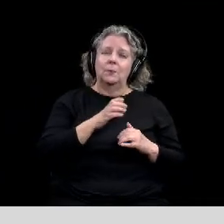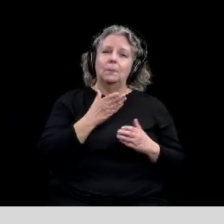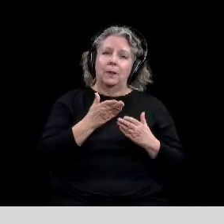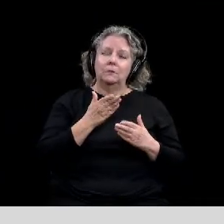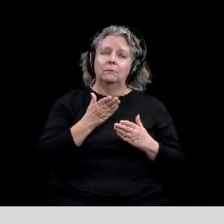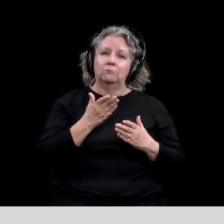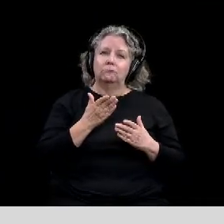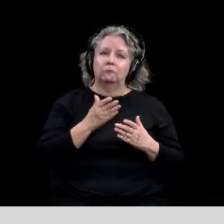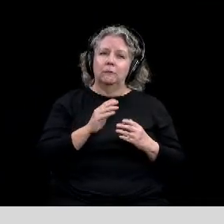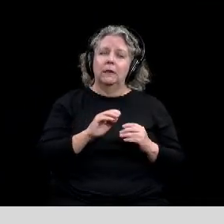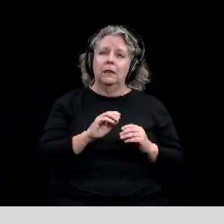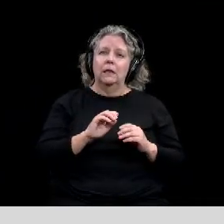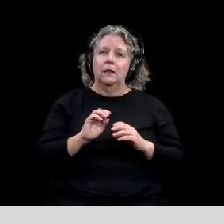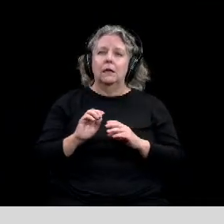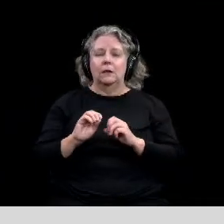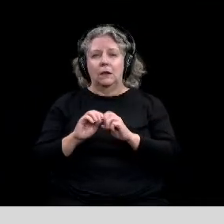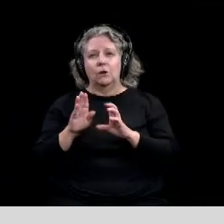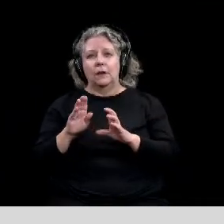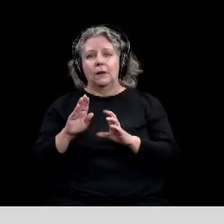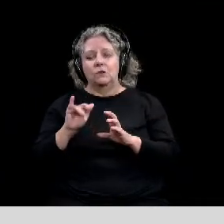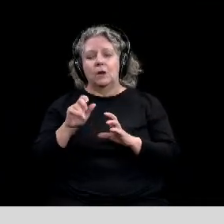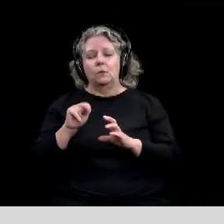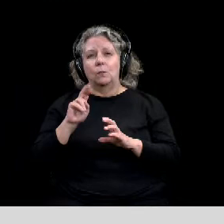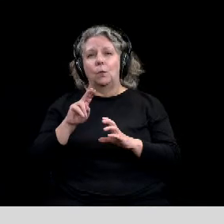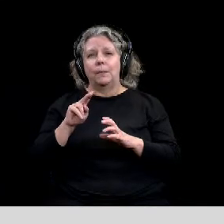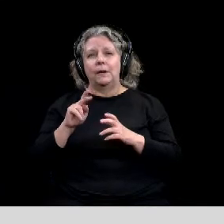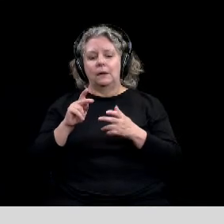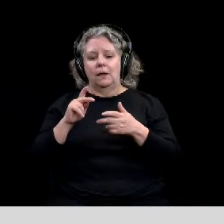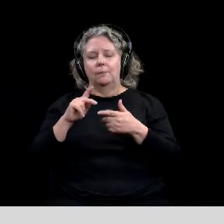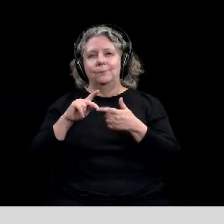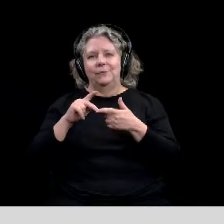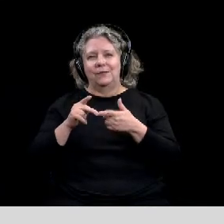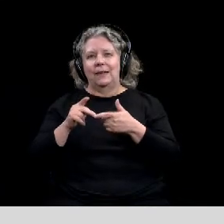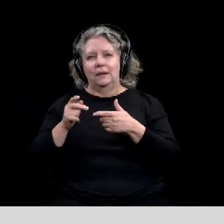of fatalities in our community.